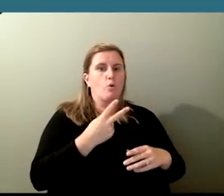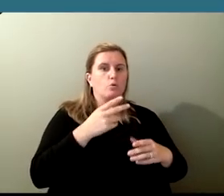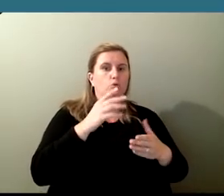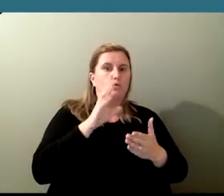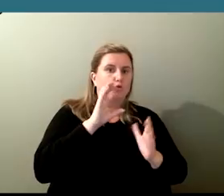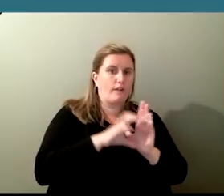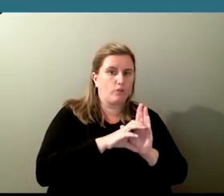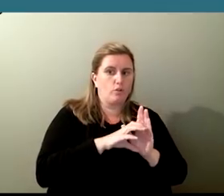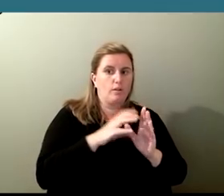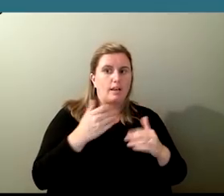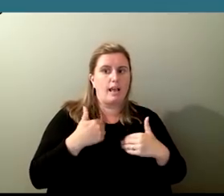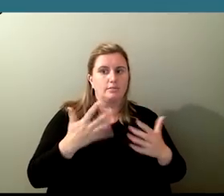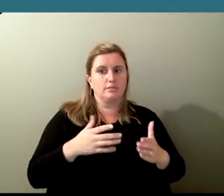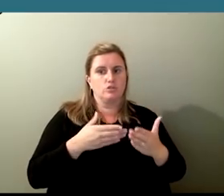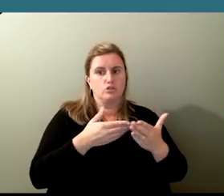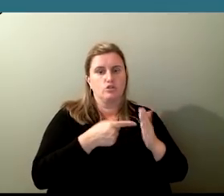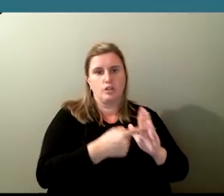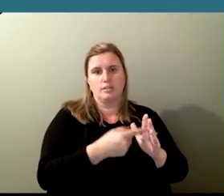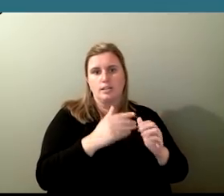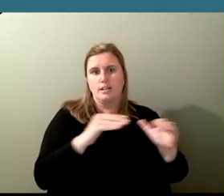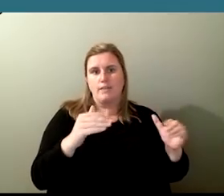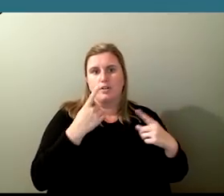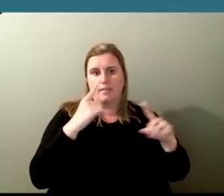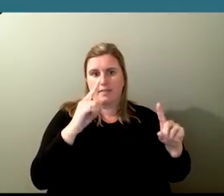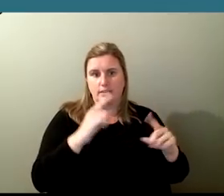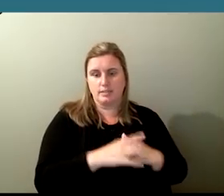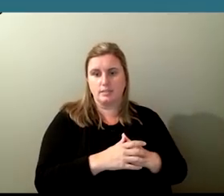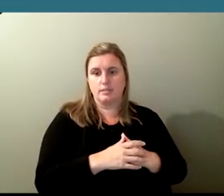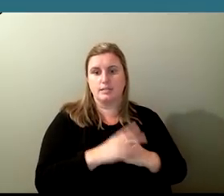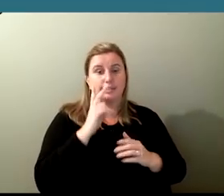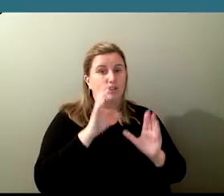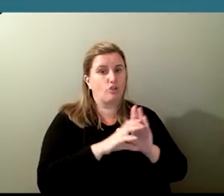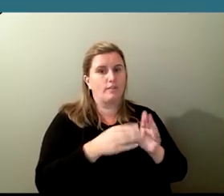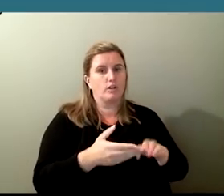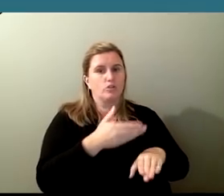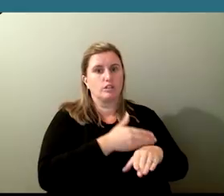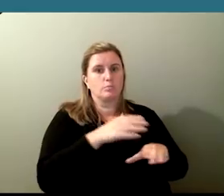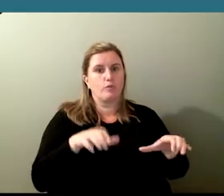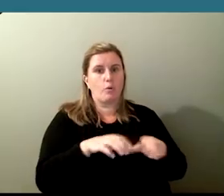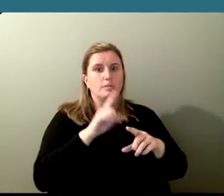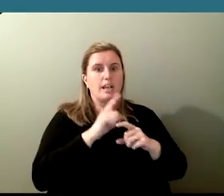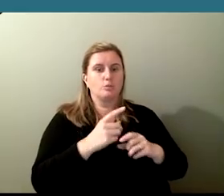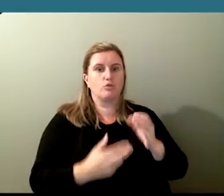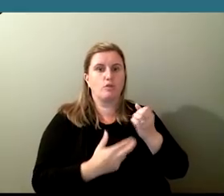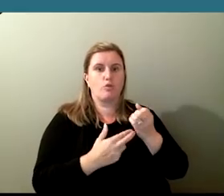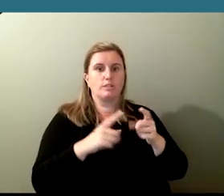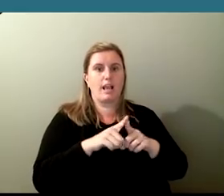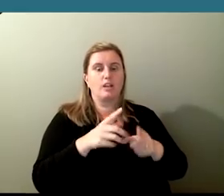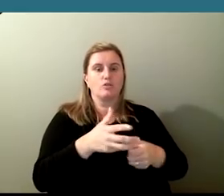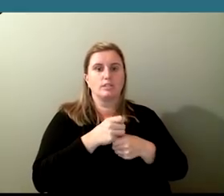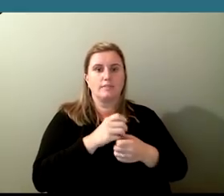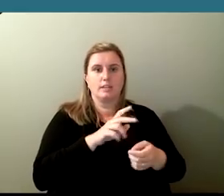has suggested some level of effectiveness. Seeing a graph with increasing performance can actually be as reinforcing as receiving social